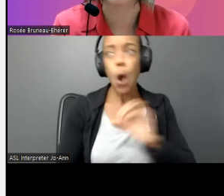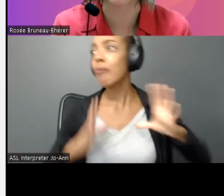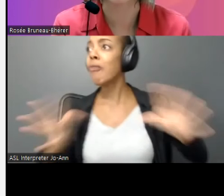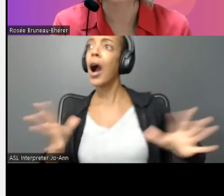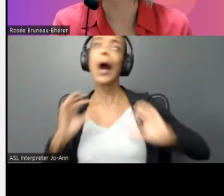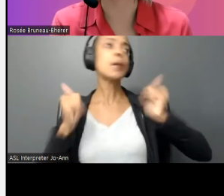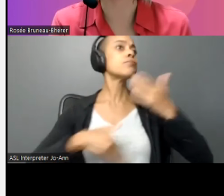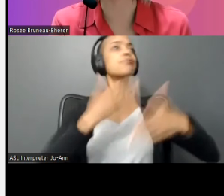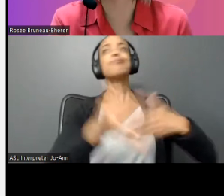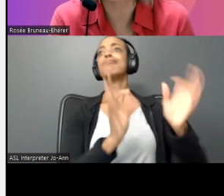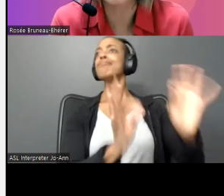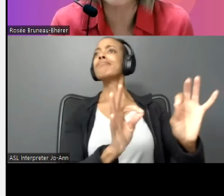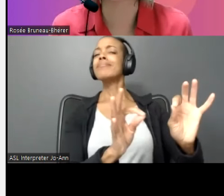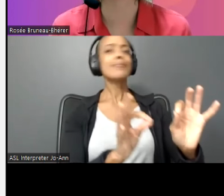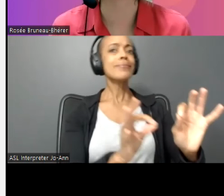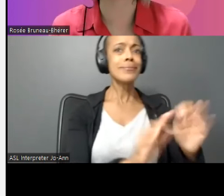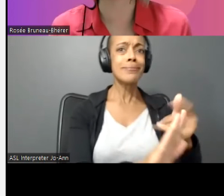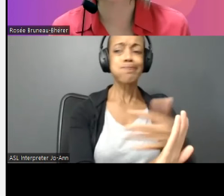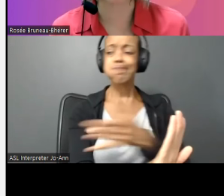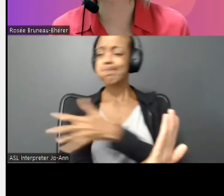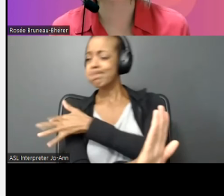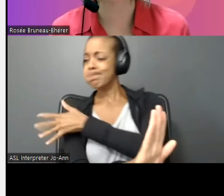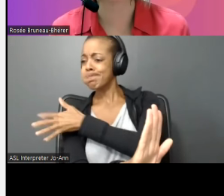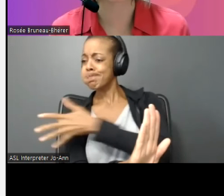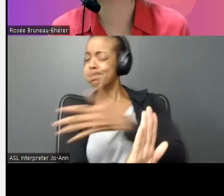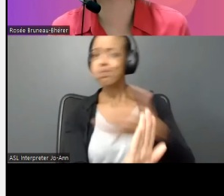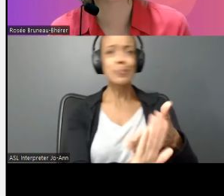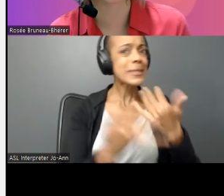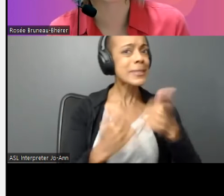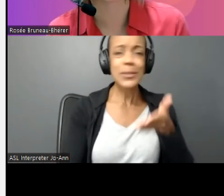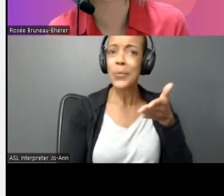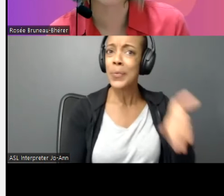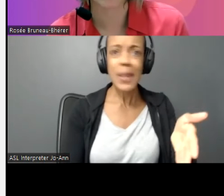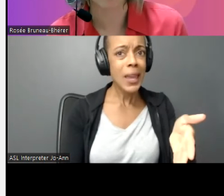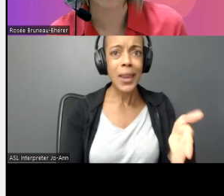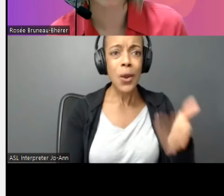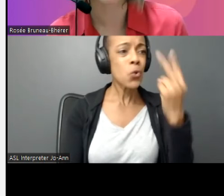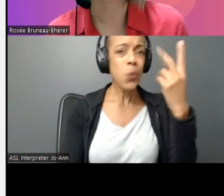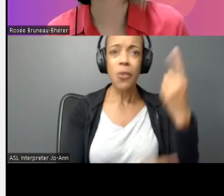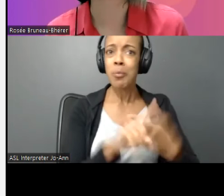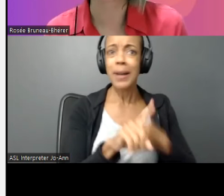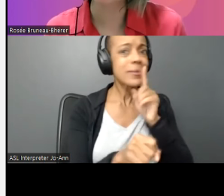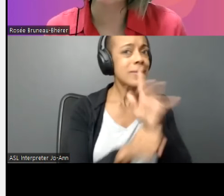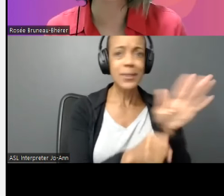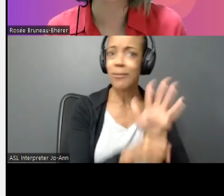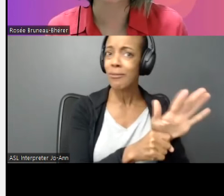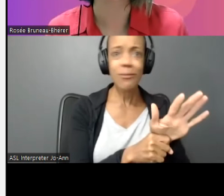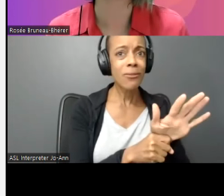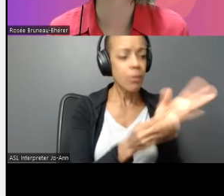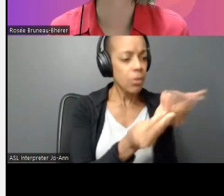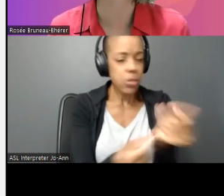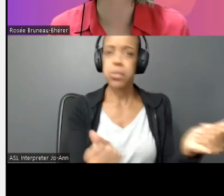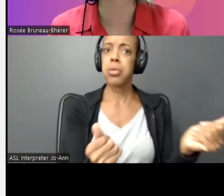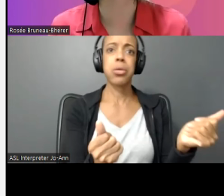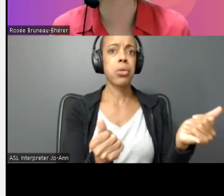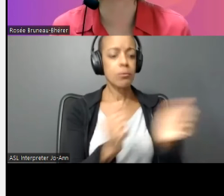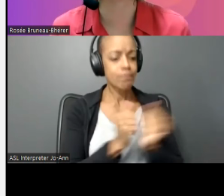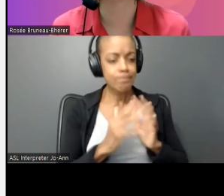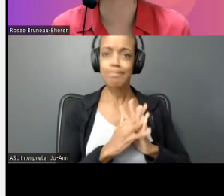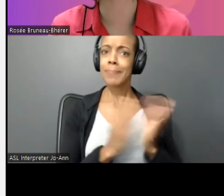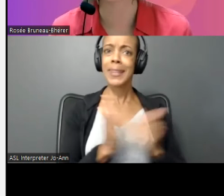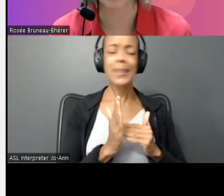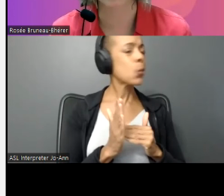deform everything that's been, that he's known his whole life, that it's enough to heal his wounds and allow him to recuperate. It